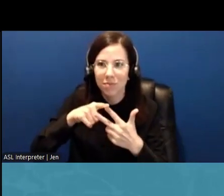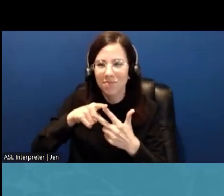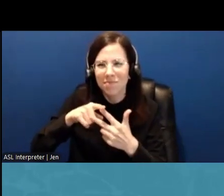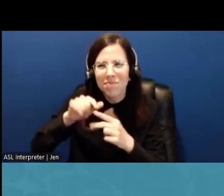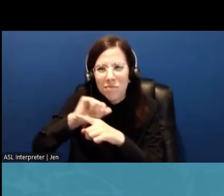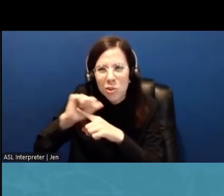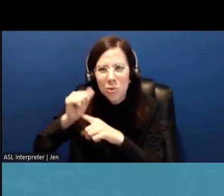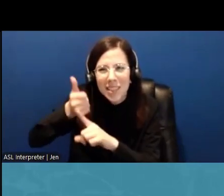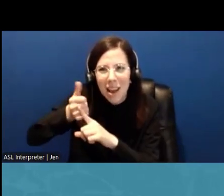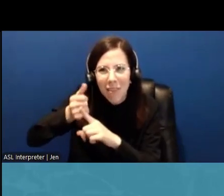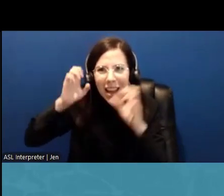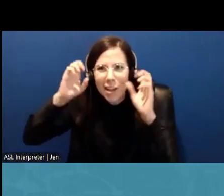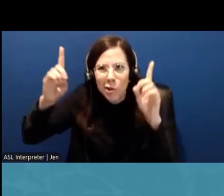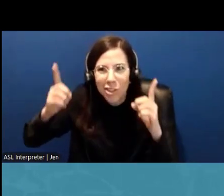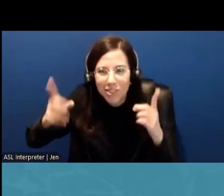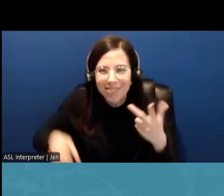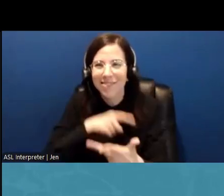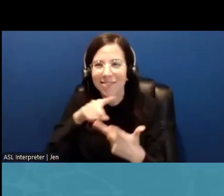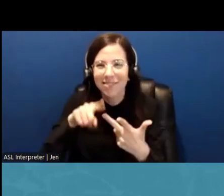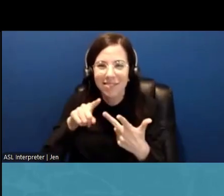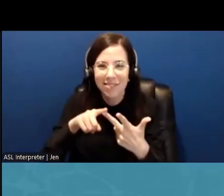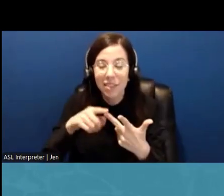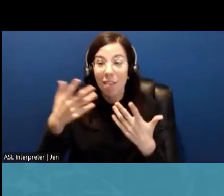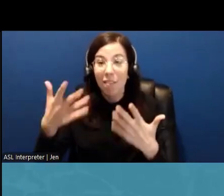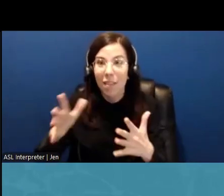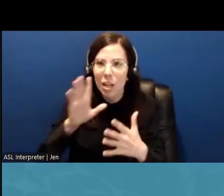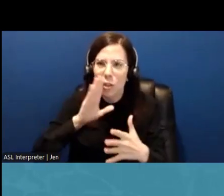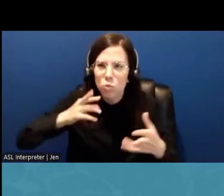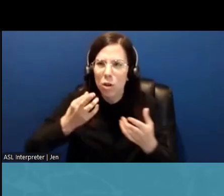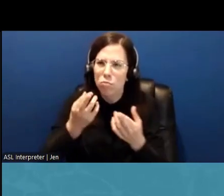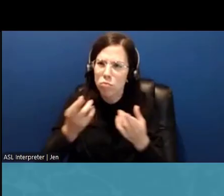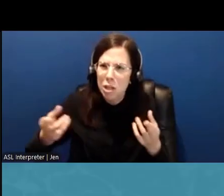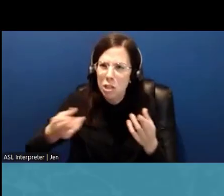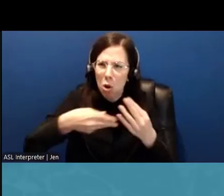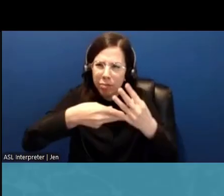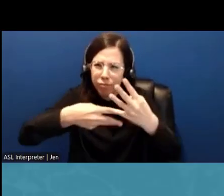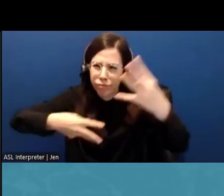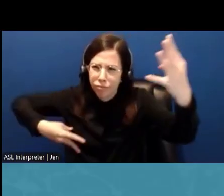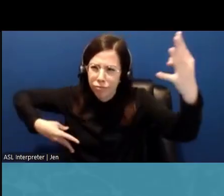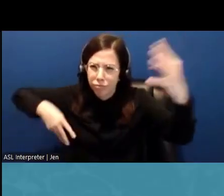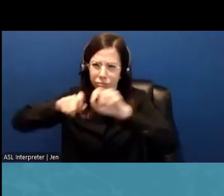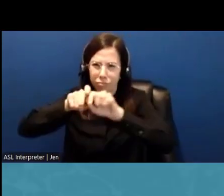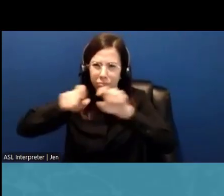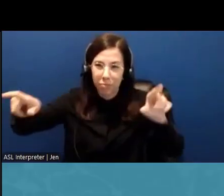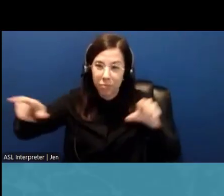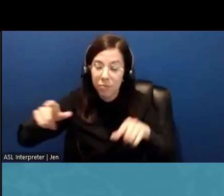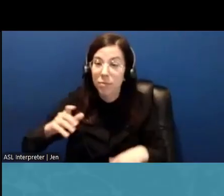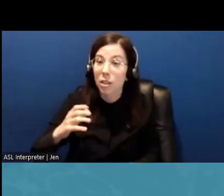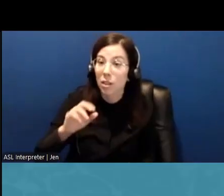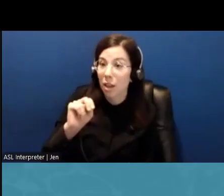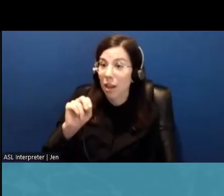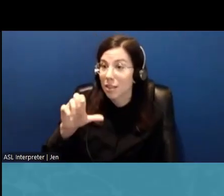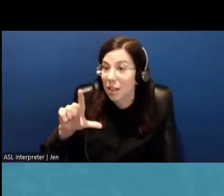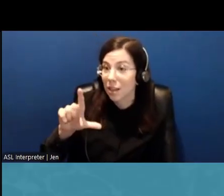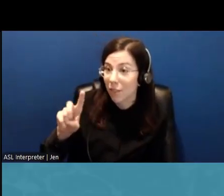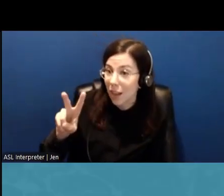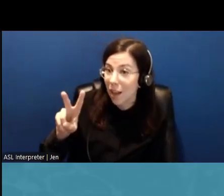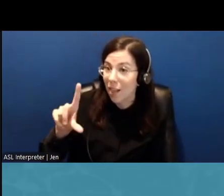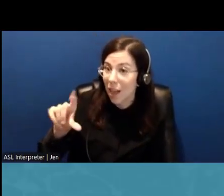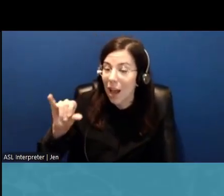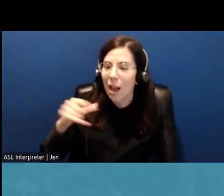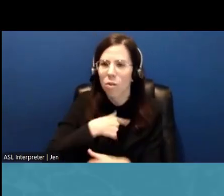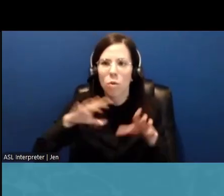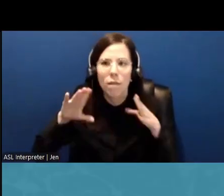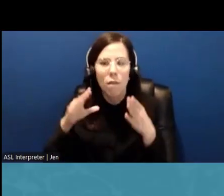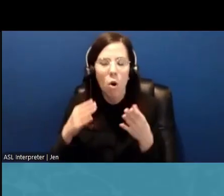itself is the education, and then we are going to share a lot of resources because one of NCVLI's commitments is that no one should